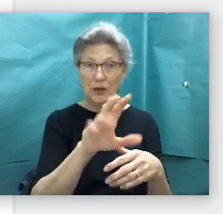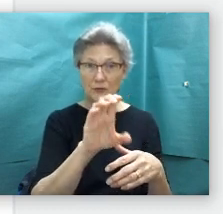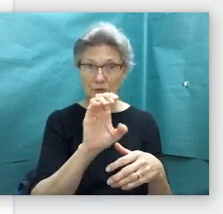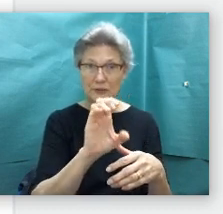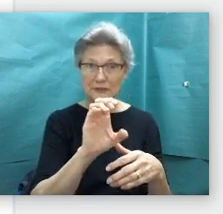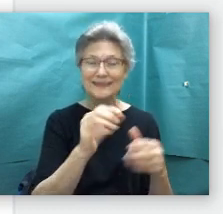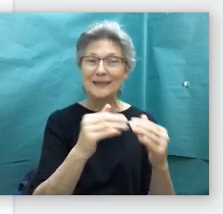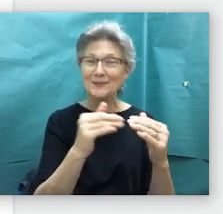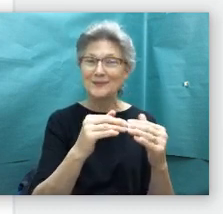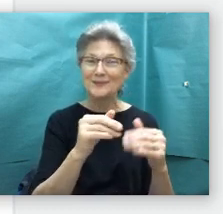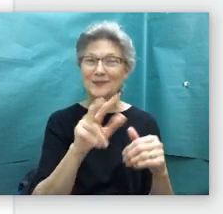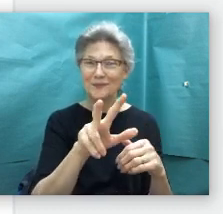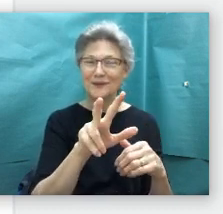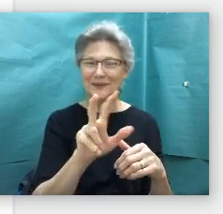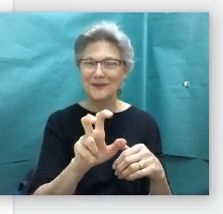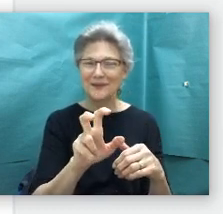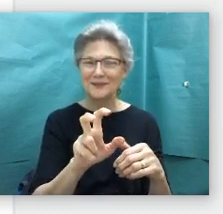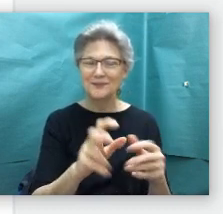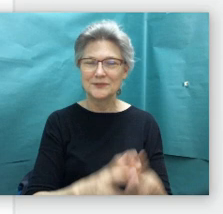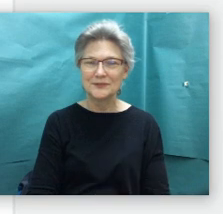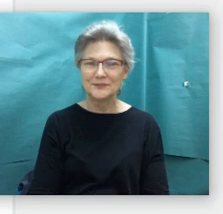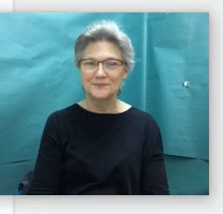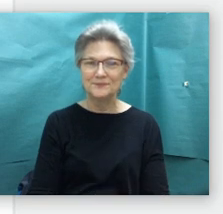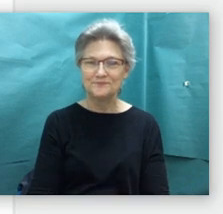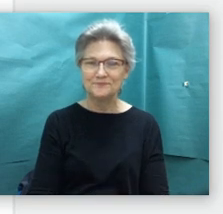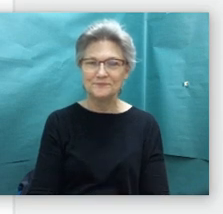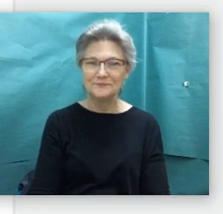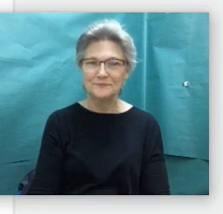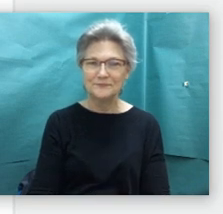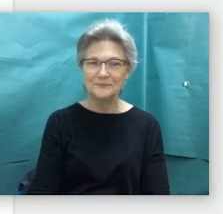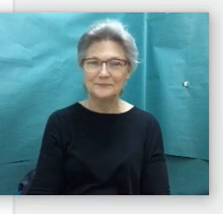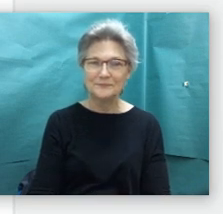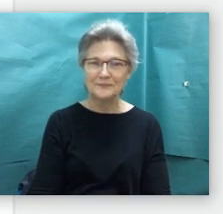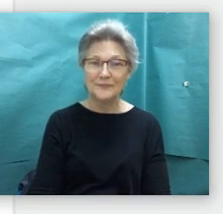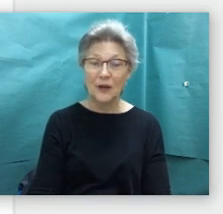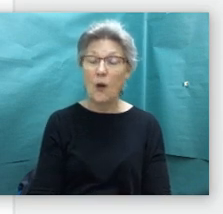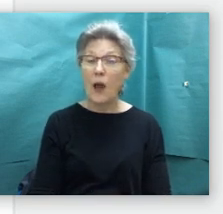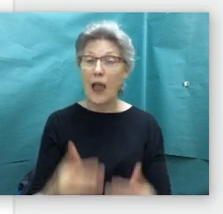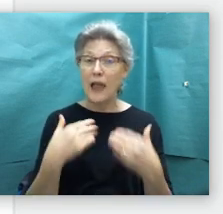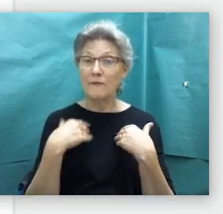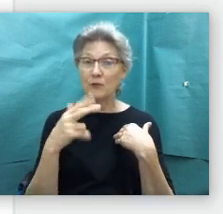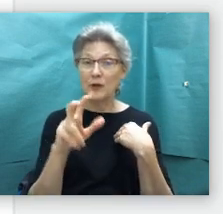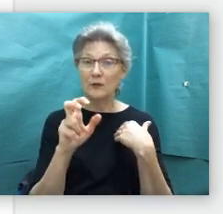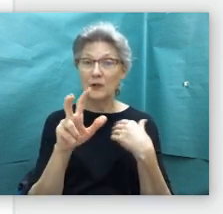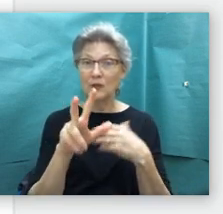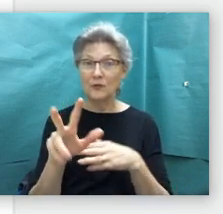0 hundreds is 3 hundreds. Okay, so I have